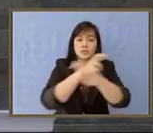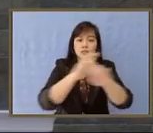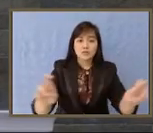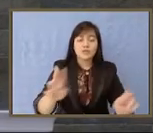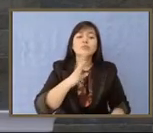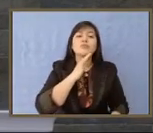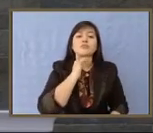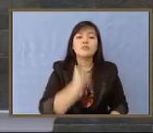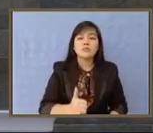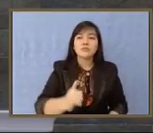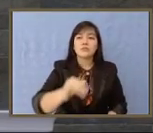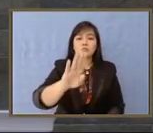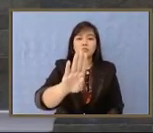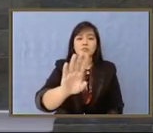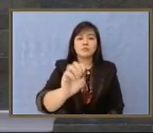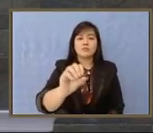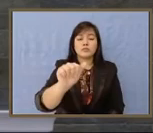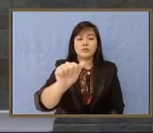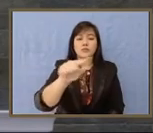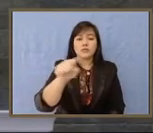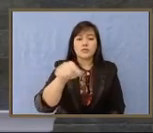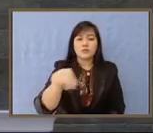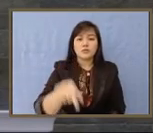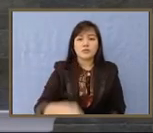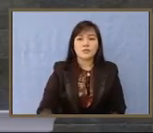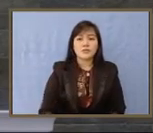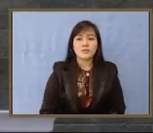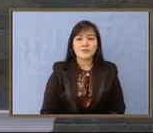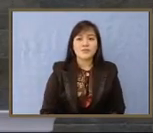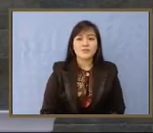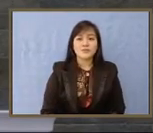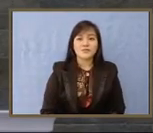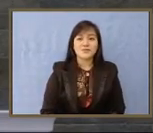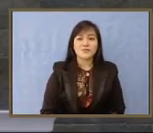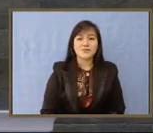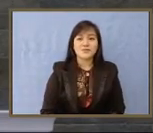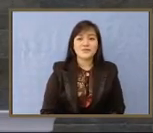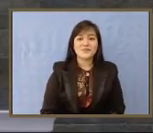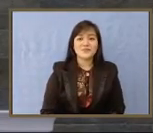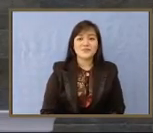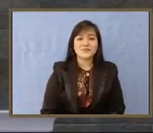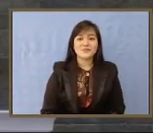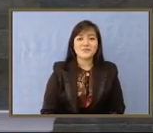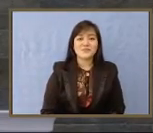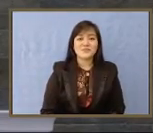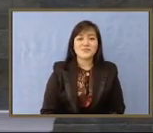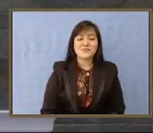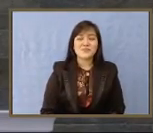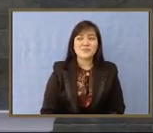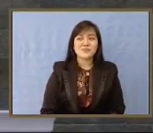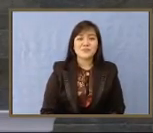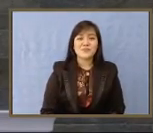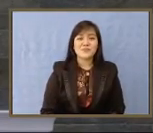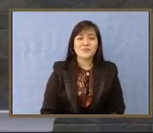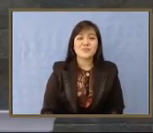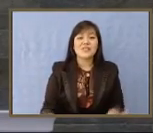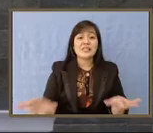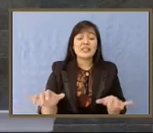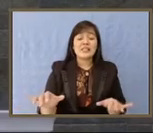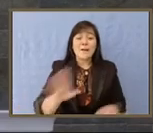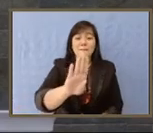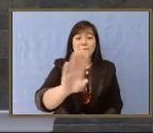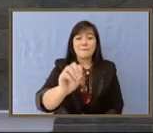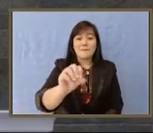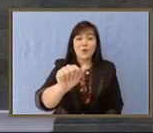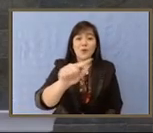na yung ginawa po ni Boaz for Ruth to redeem her is the same thing na nagpe-picture ng ginagawa ng Panginoon Jesucristo